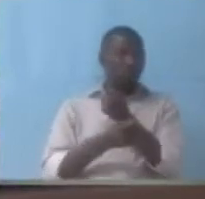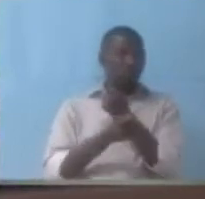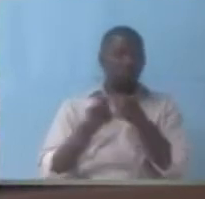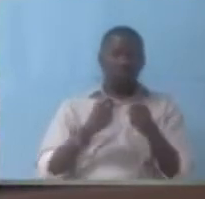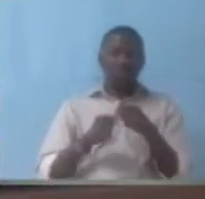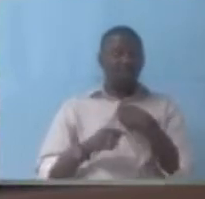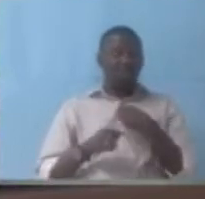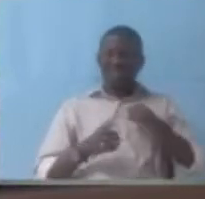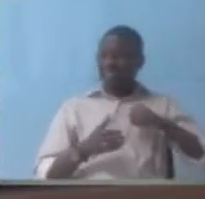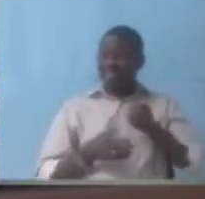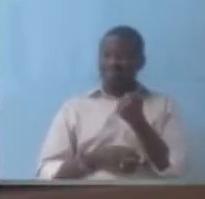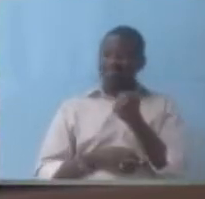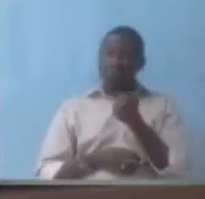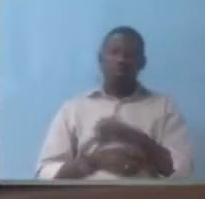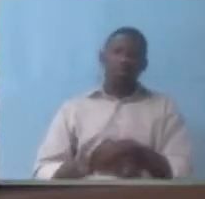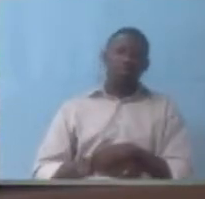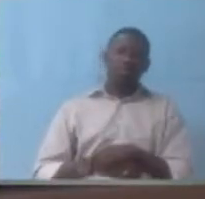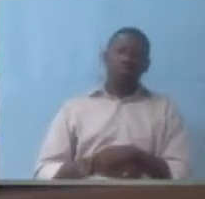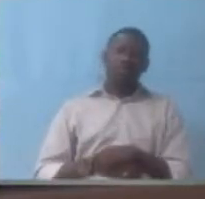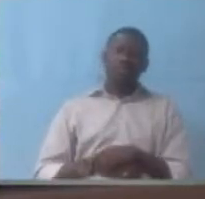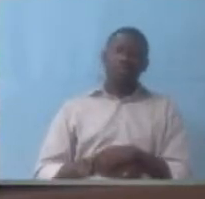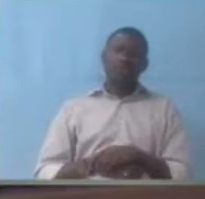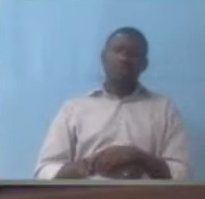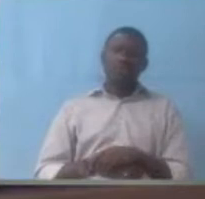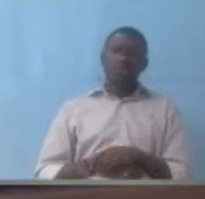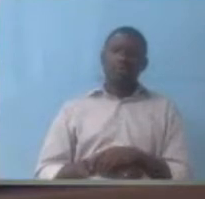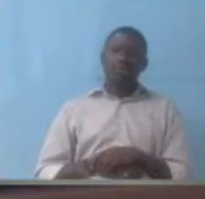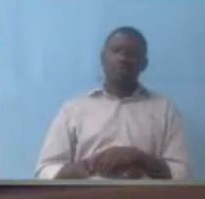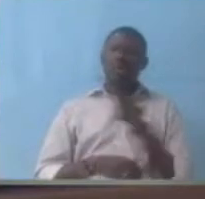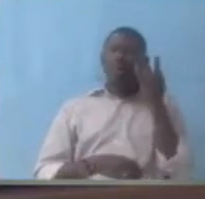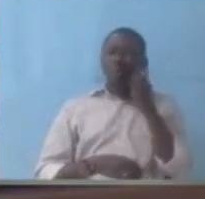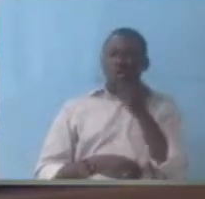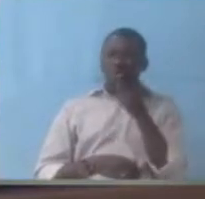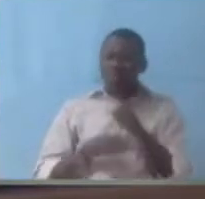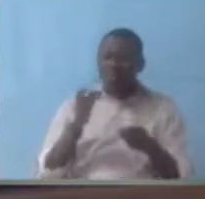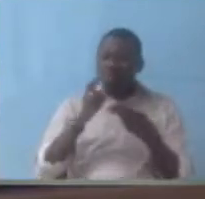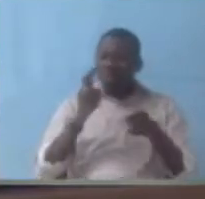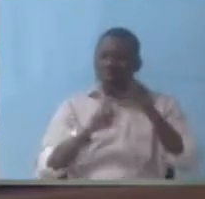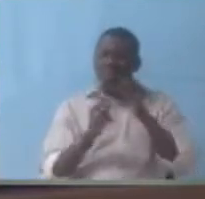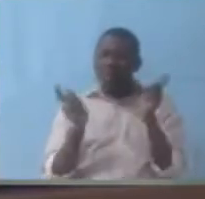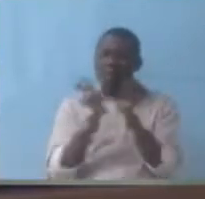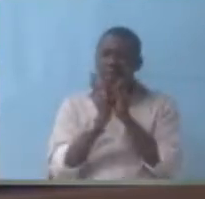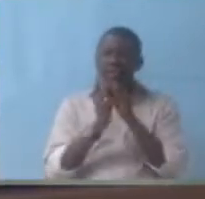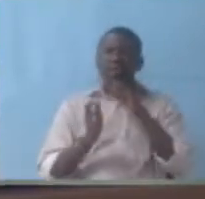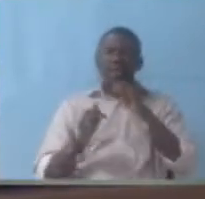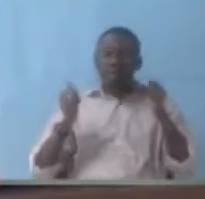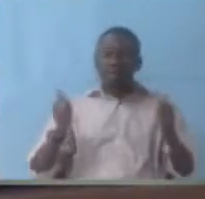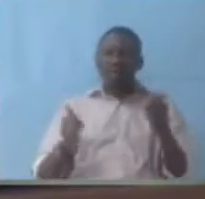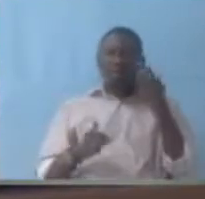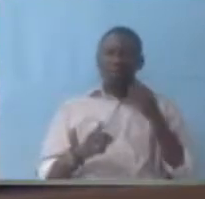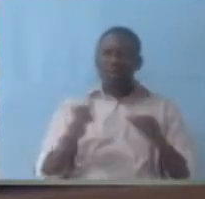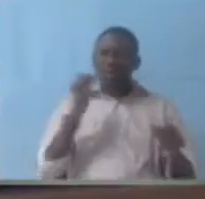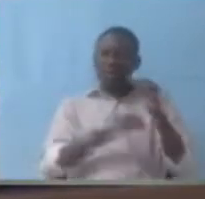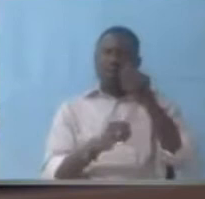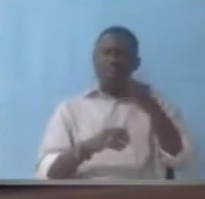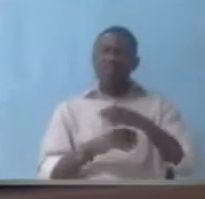Londili. When what was the date you reported to the chairman after you came back? What did you mean by "lung follow in the data"? If I take the